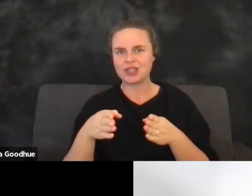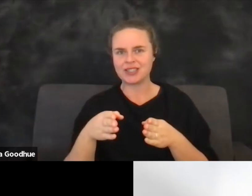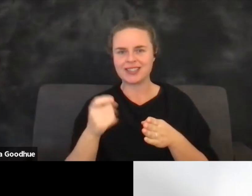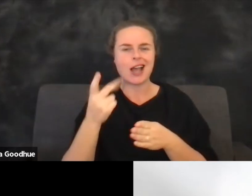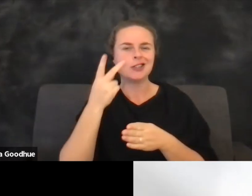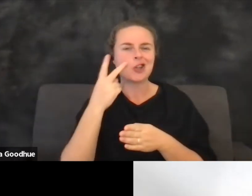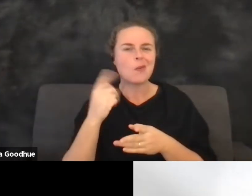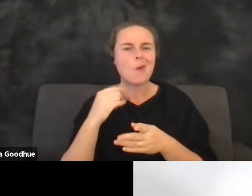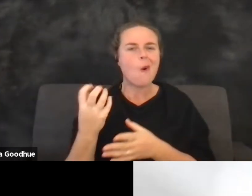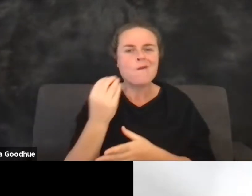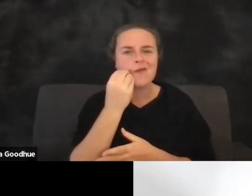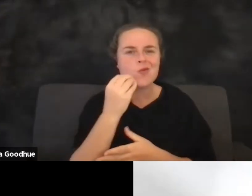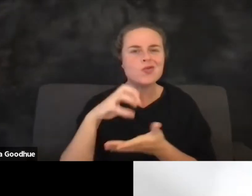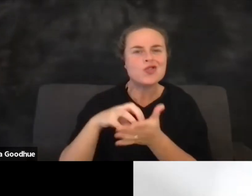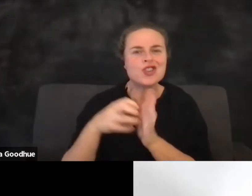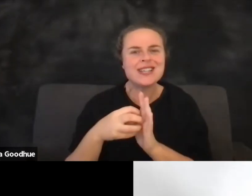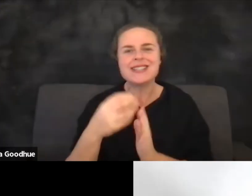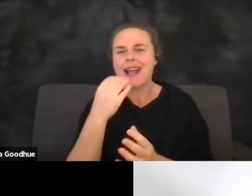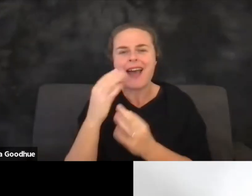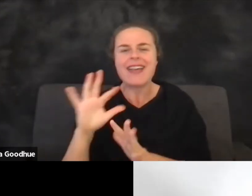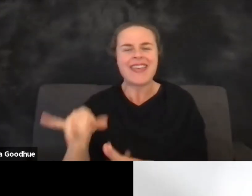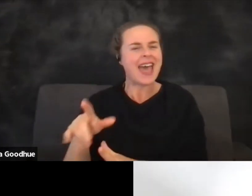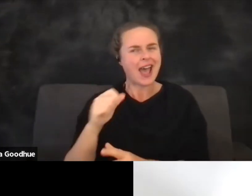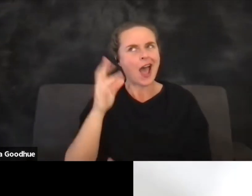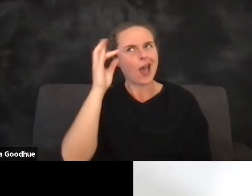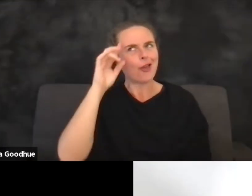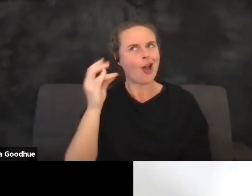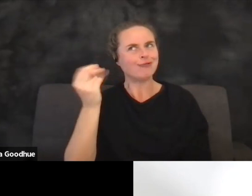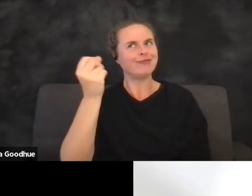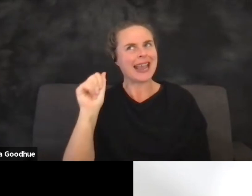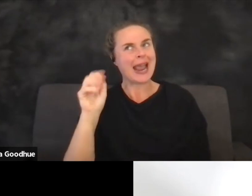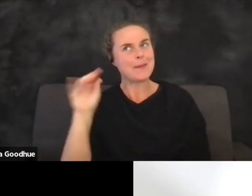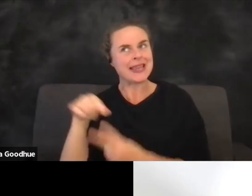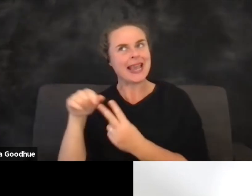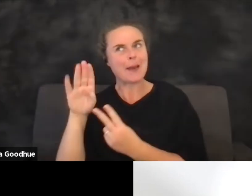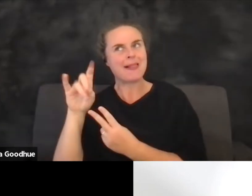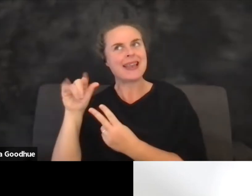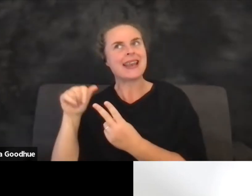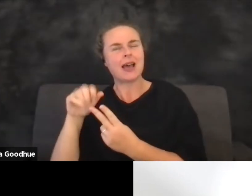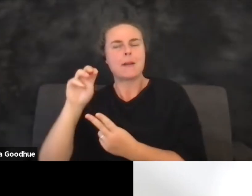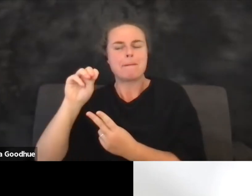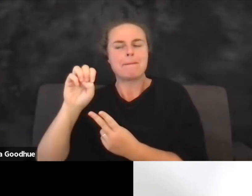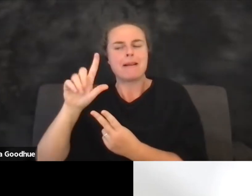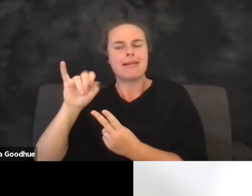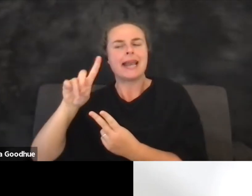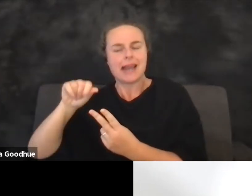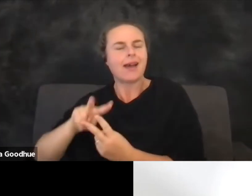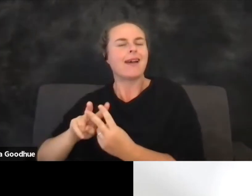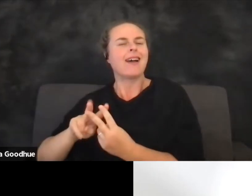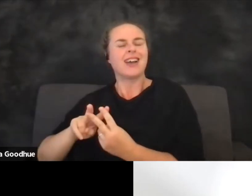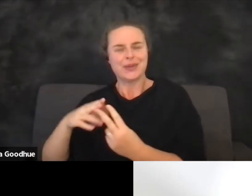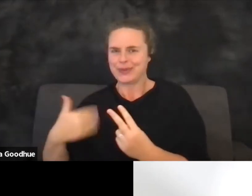and food and immediately thought of Amy and Melinda. But the fact that this was really a